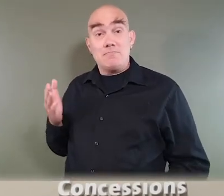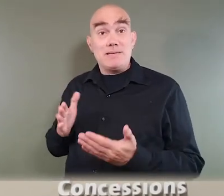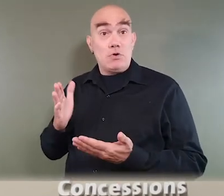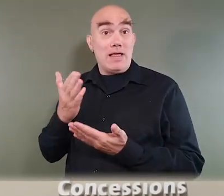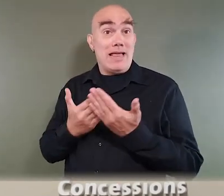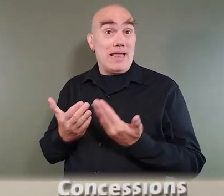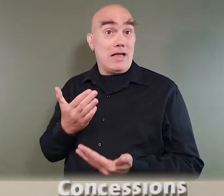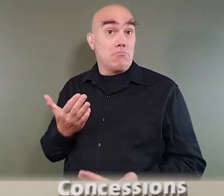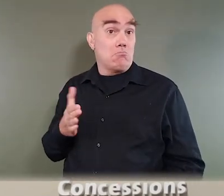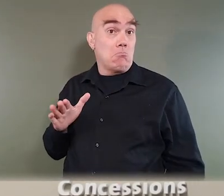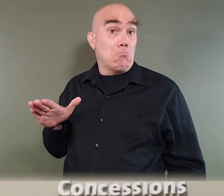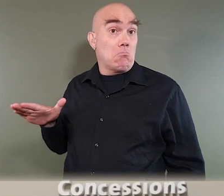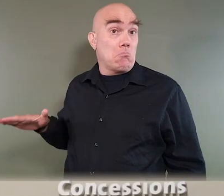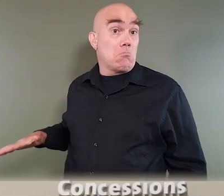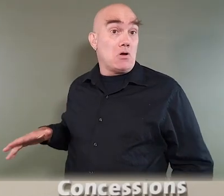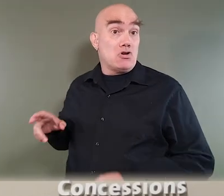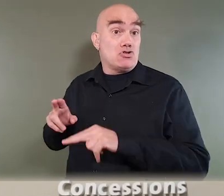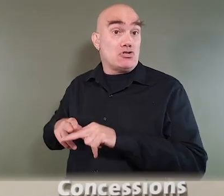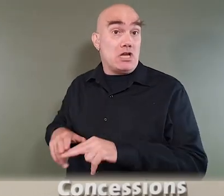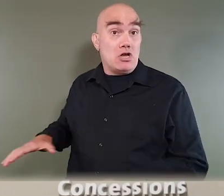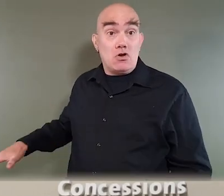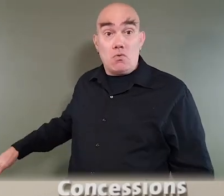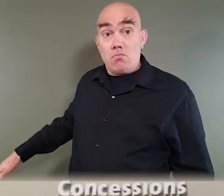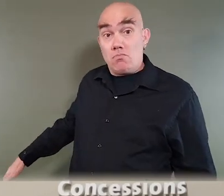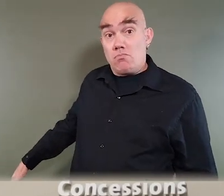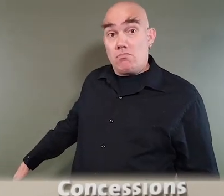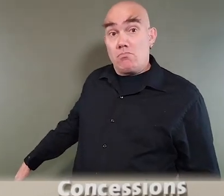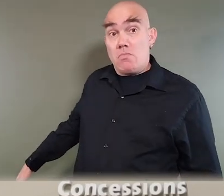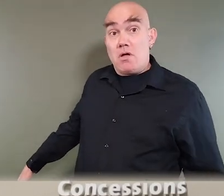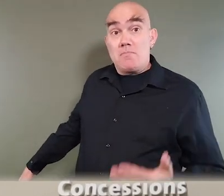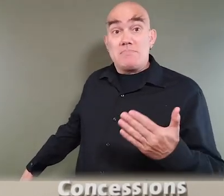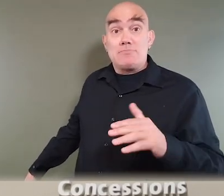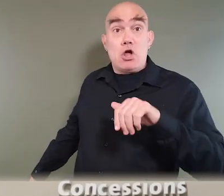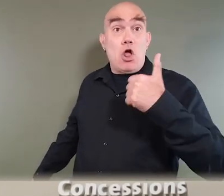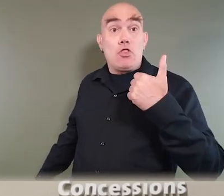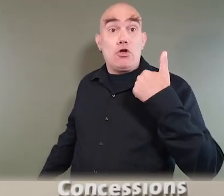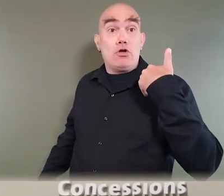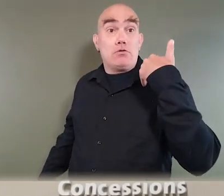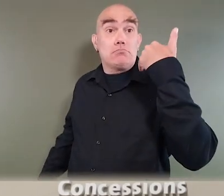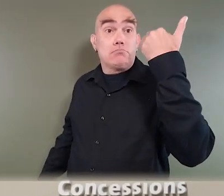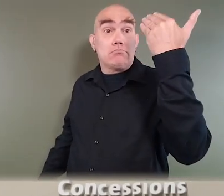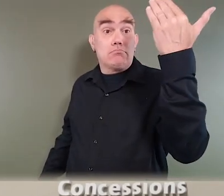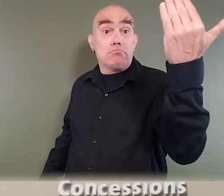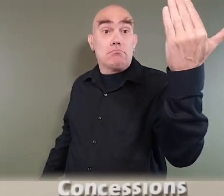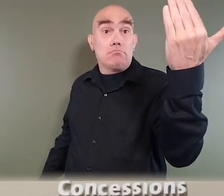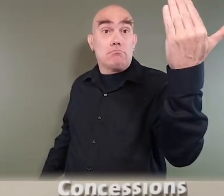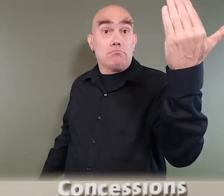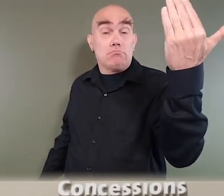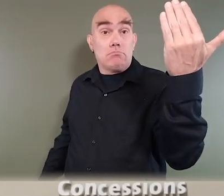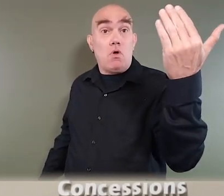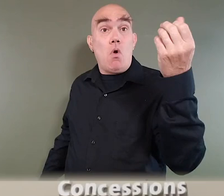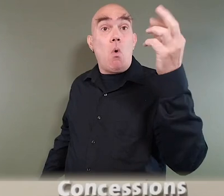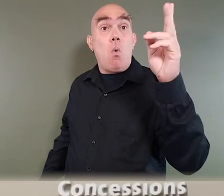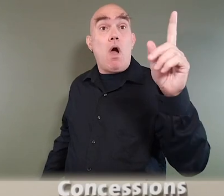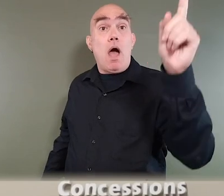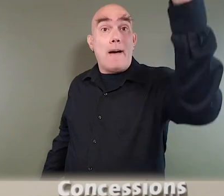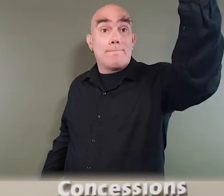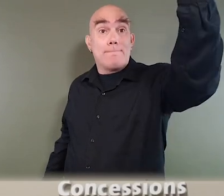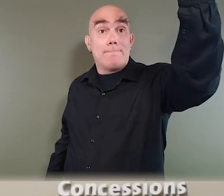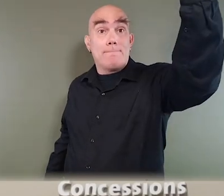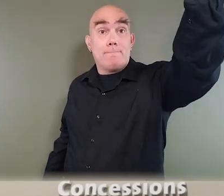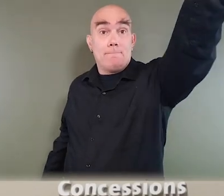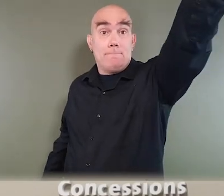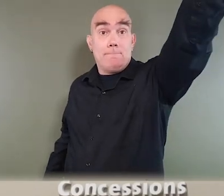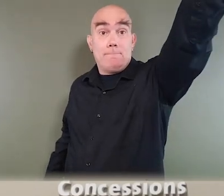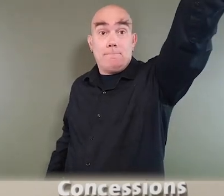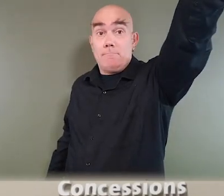chair. Maybe the other arm reaches to a cactus position or straight up to the sky.